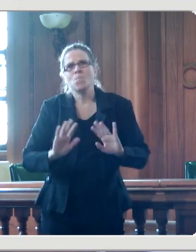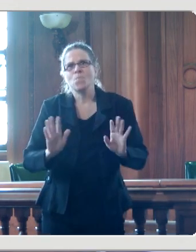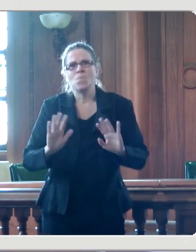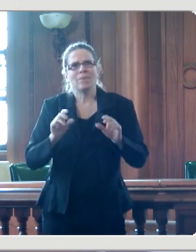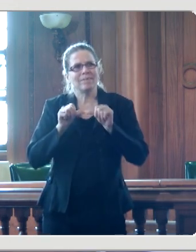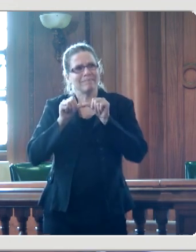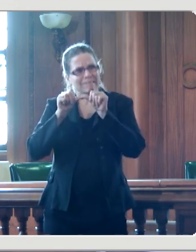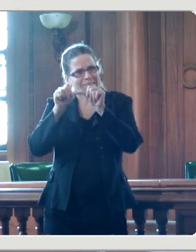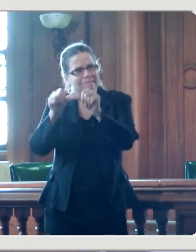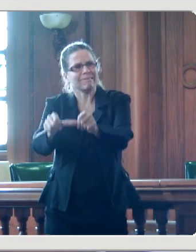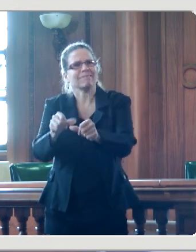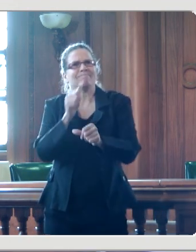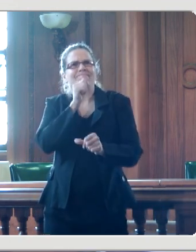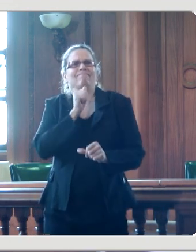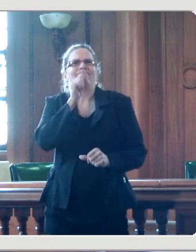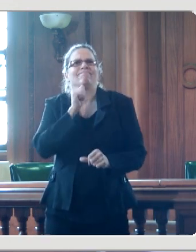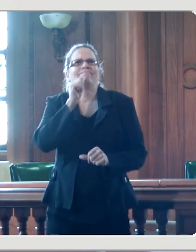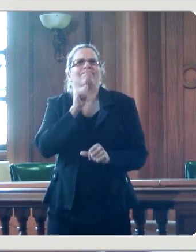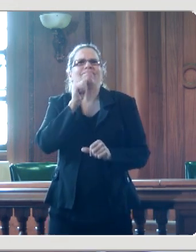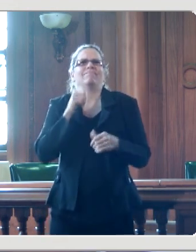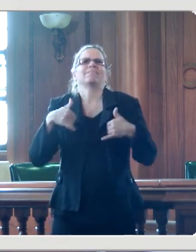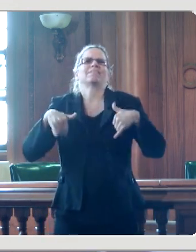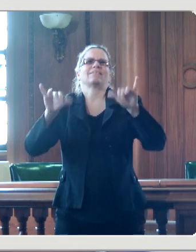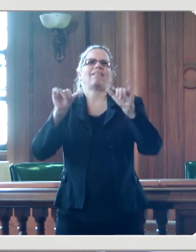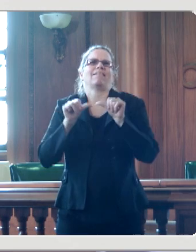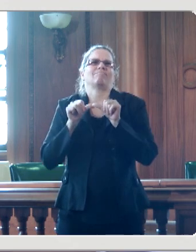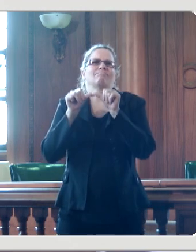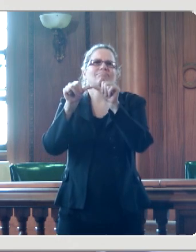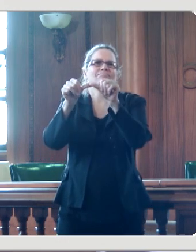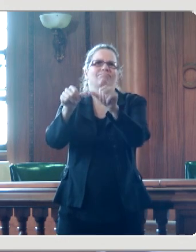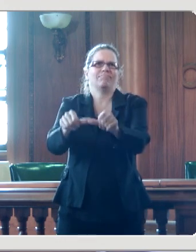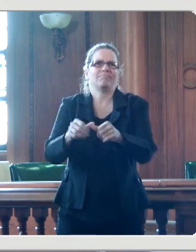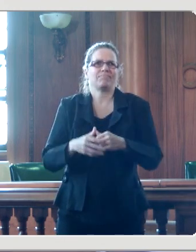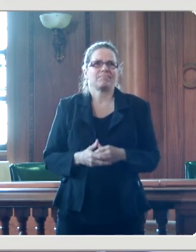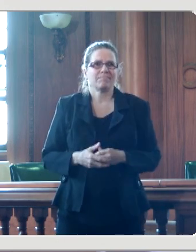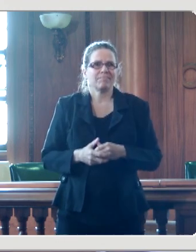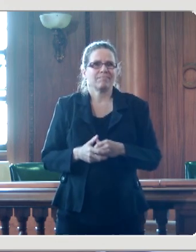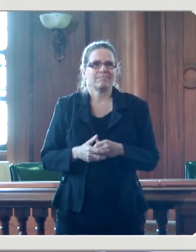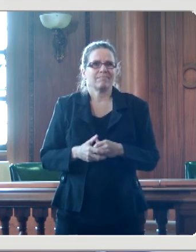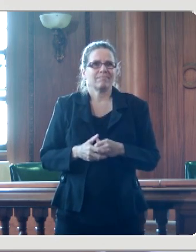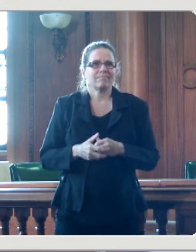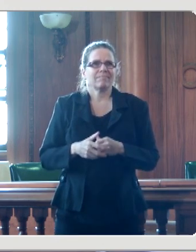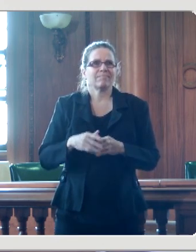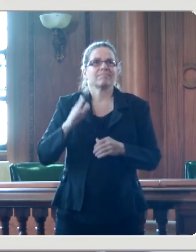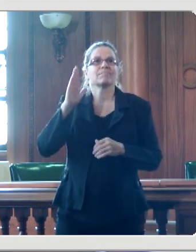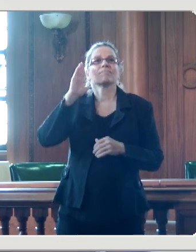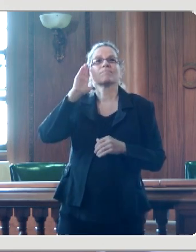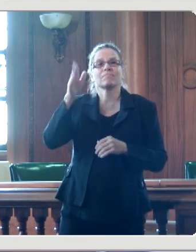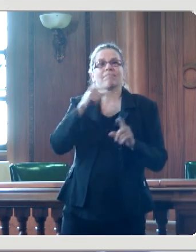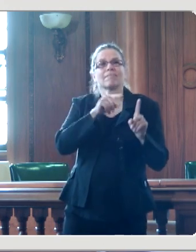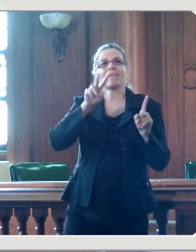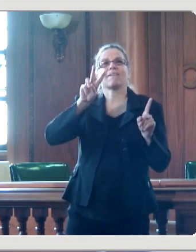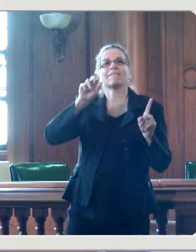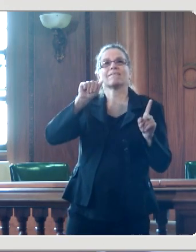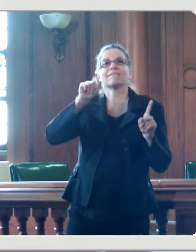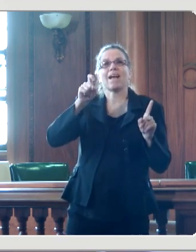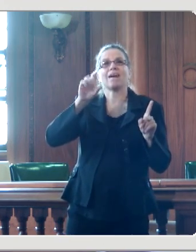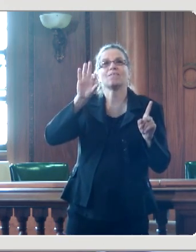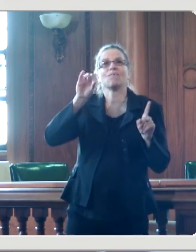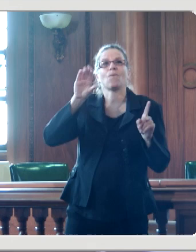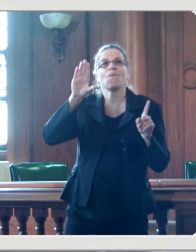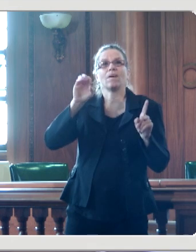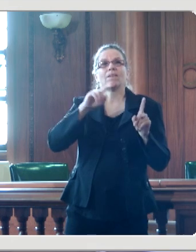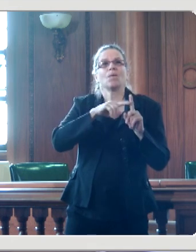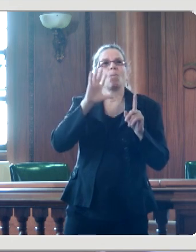the reasoning why it's important to take that vaccine shot. Helen and I will continue to work hard with my other